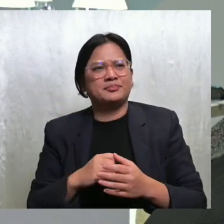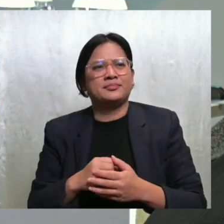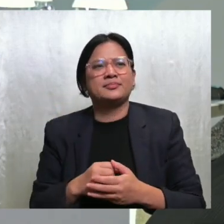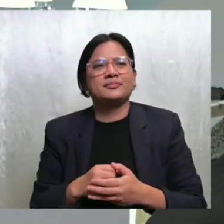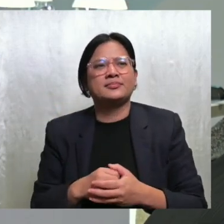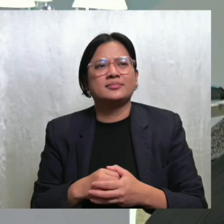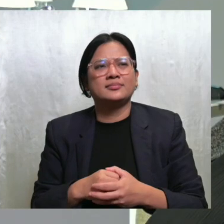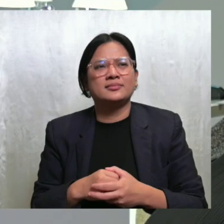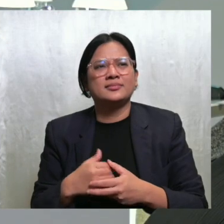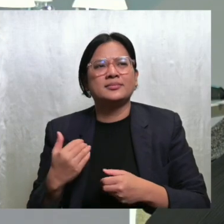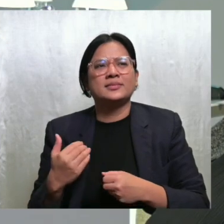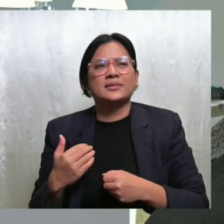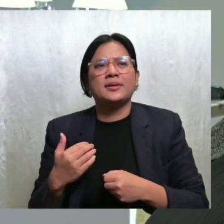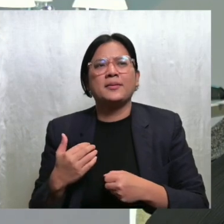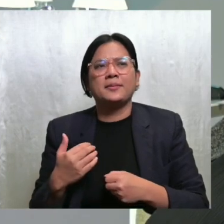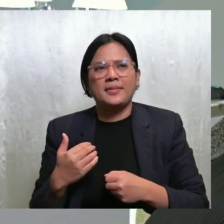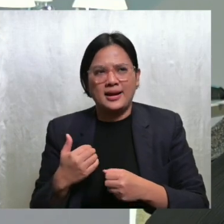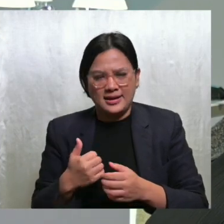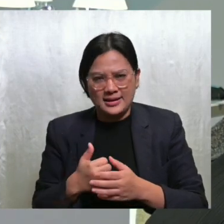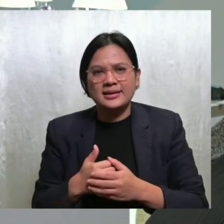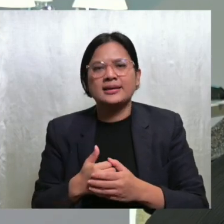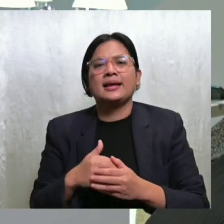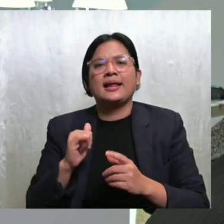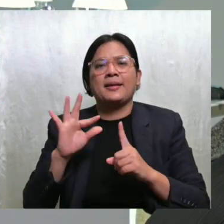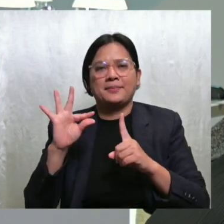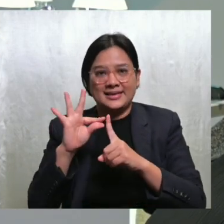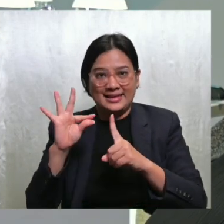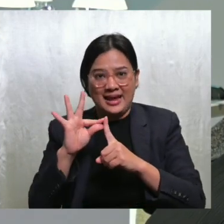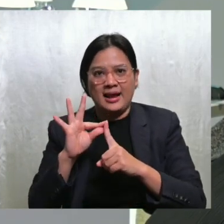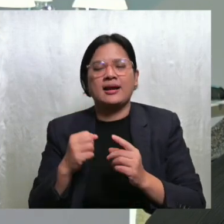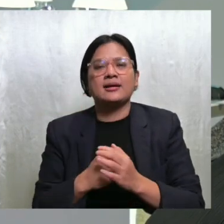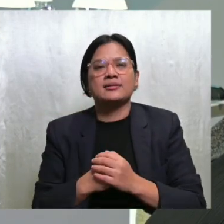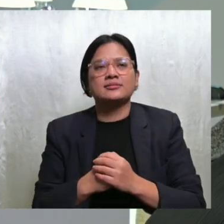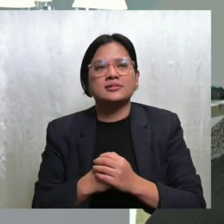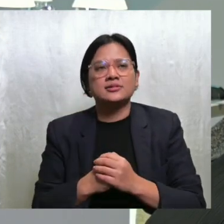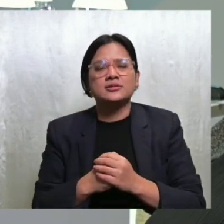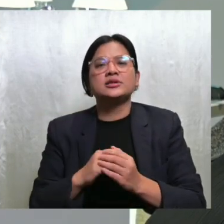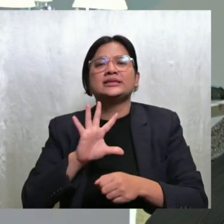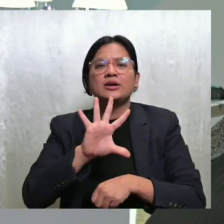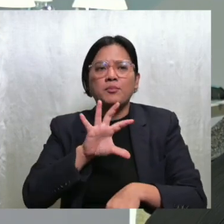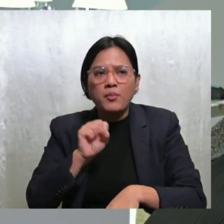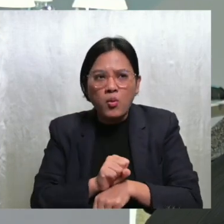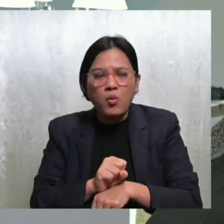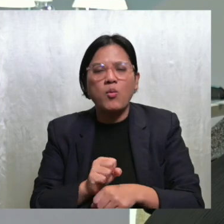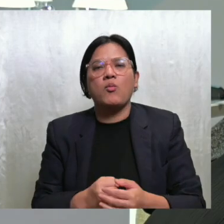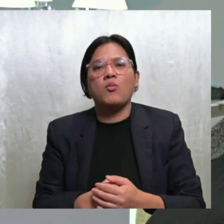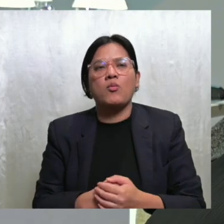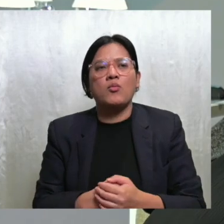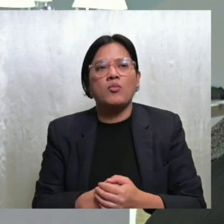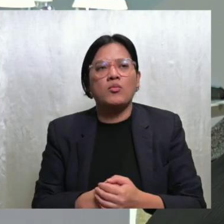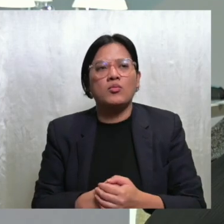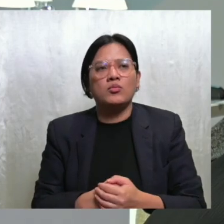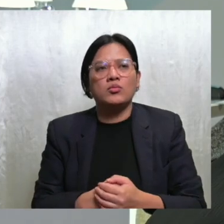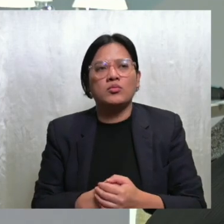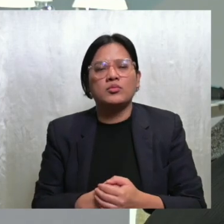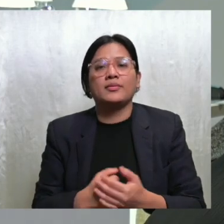in Singapore, and we are just starting our office in Kenya. And we have reached out to